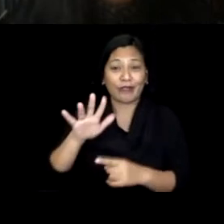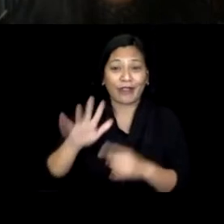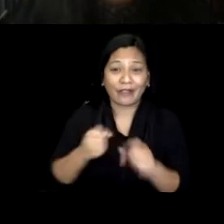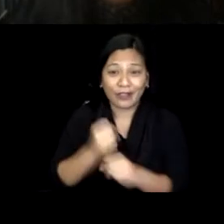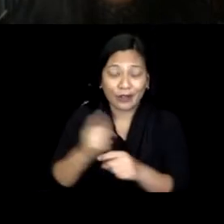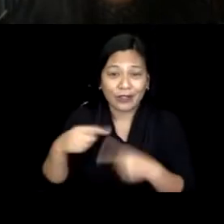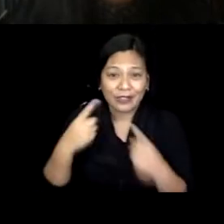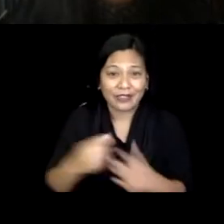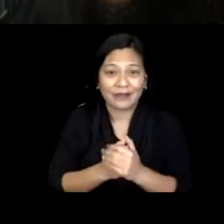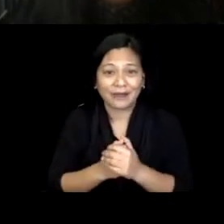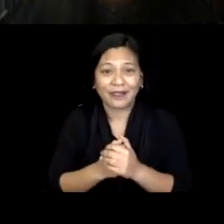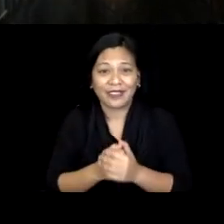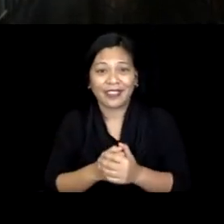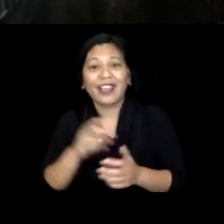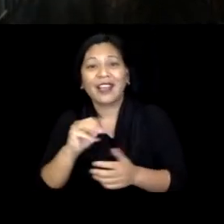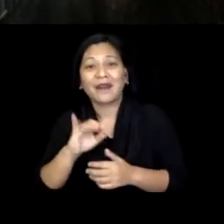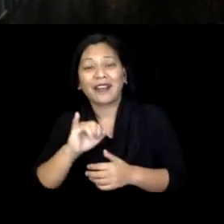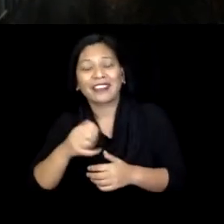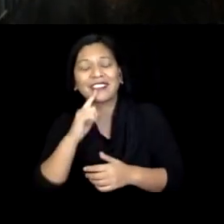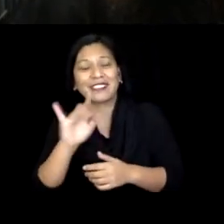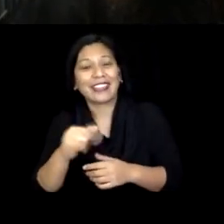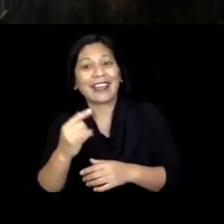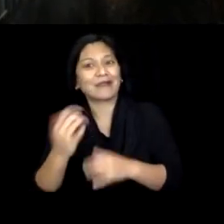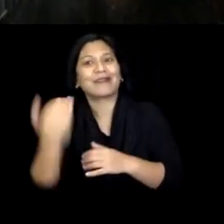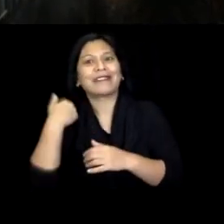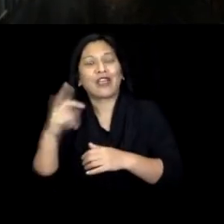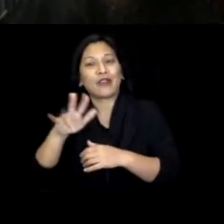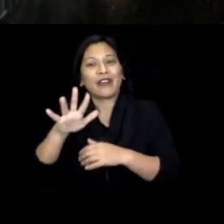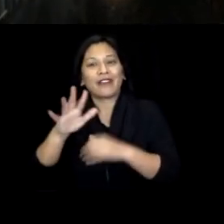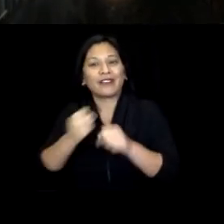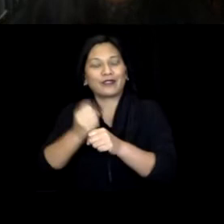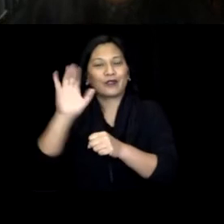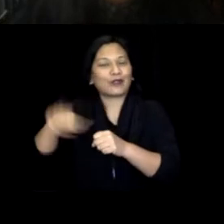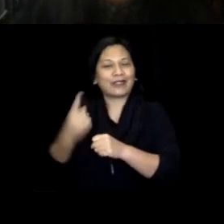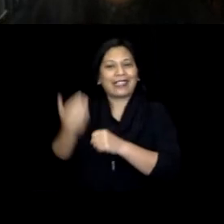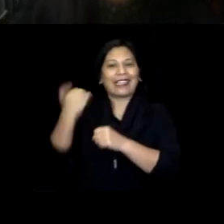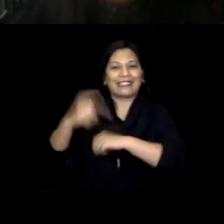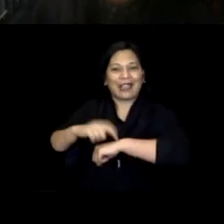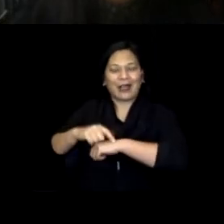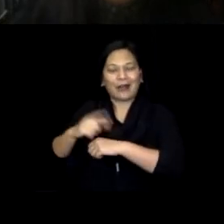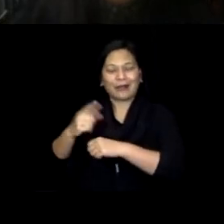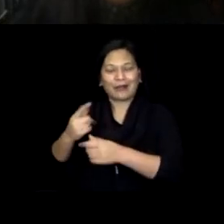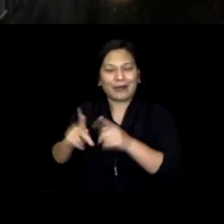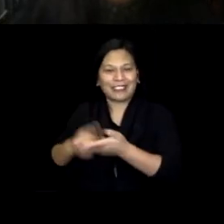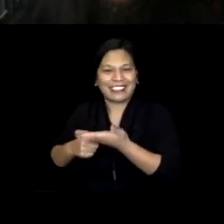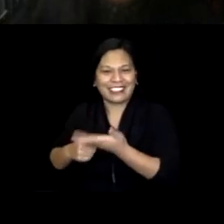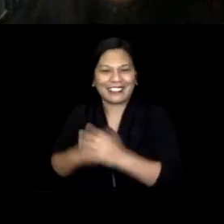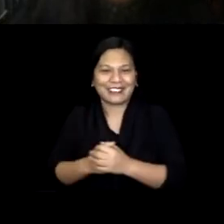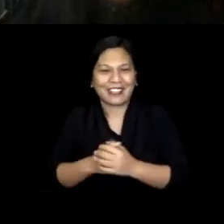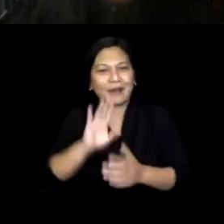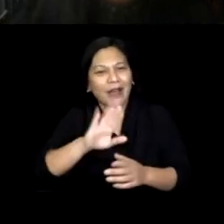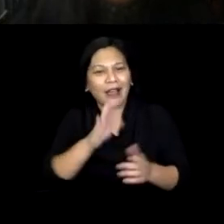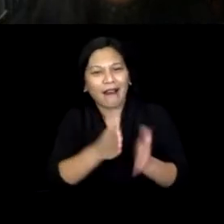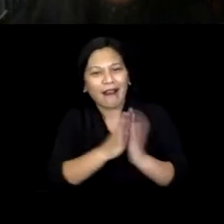was on someone's mind. Okay. Yeah, and it was only on mine. So in your own work, in your work, the